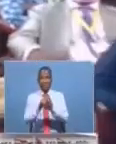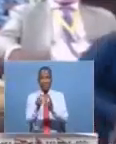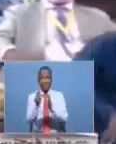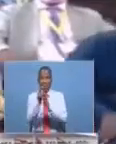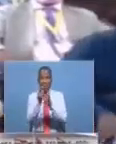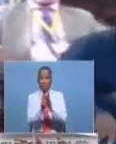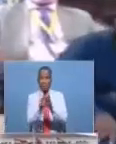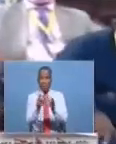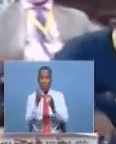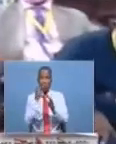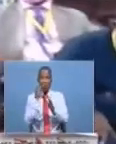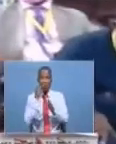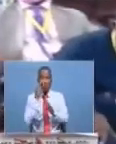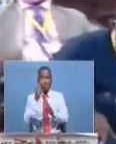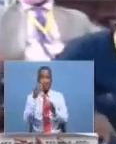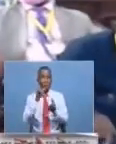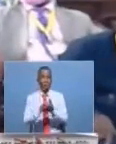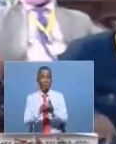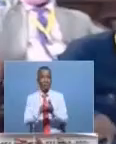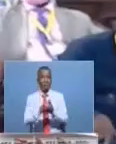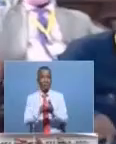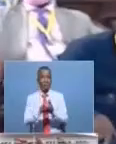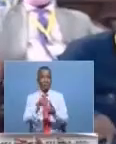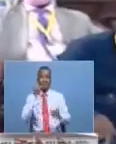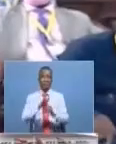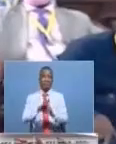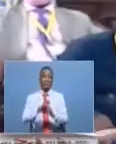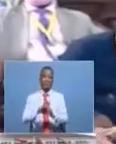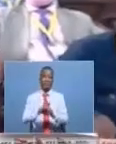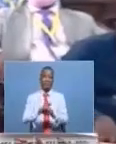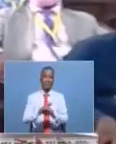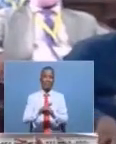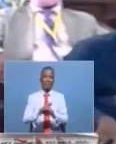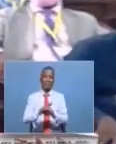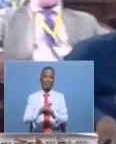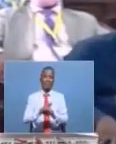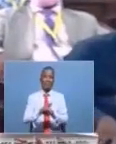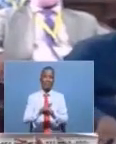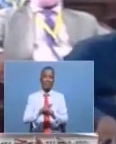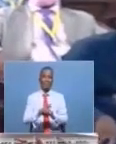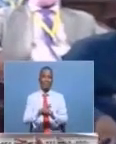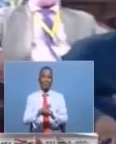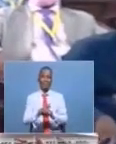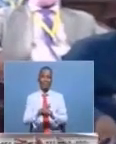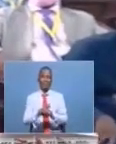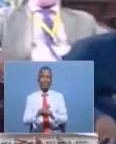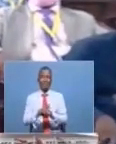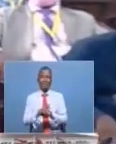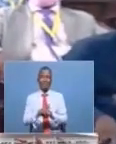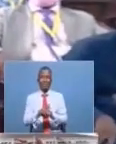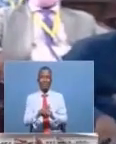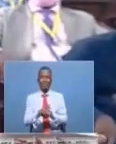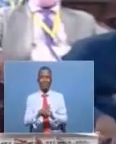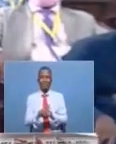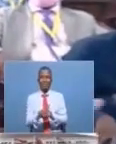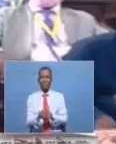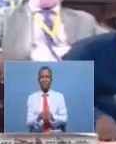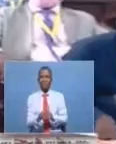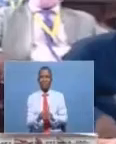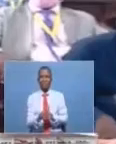sought, she deposes to an affidavit saying that we are not going to be prejudiced by her